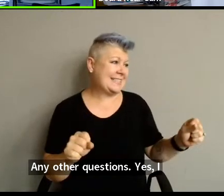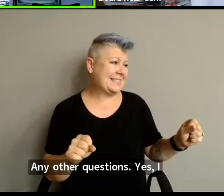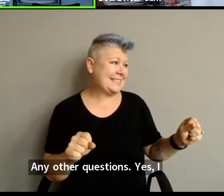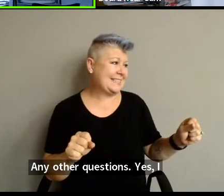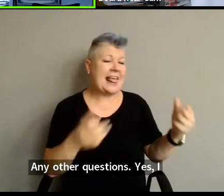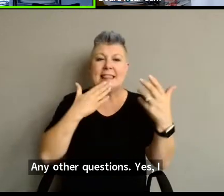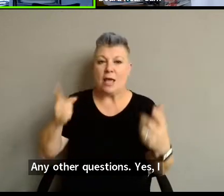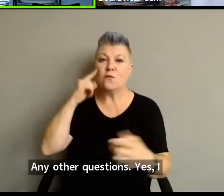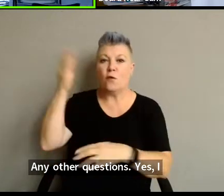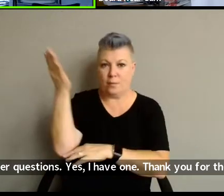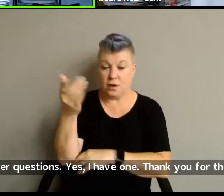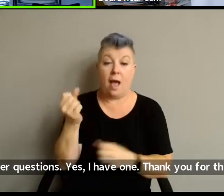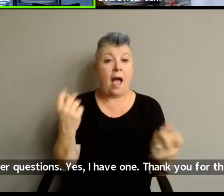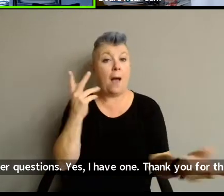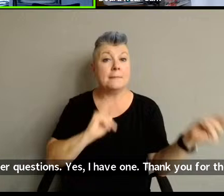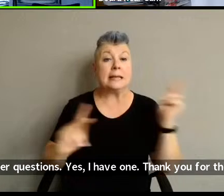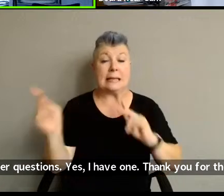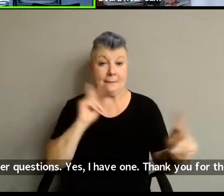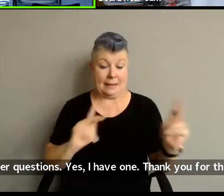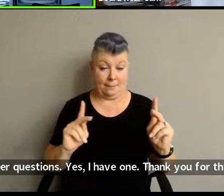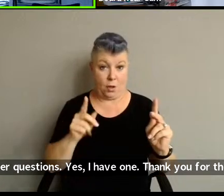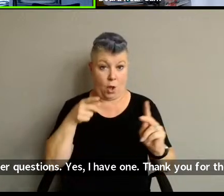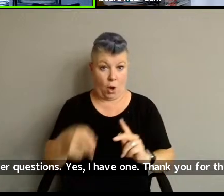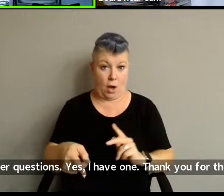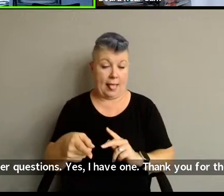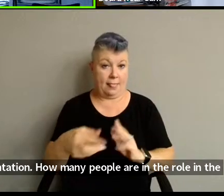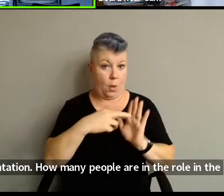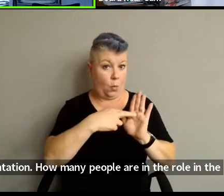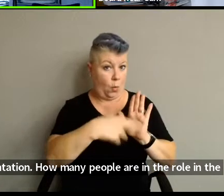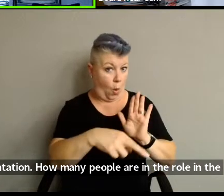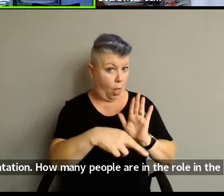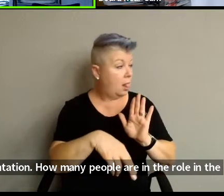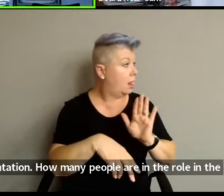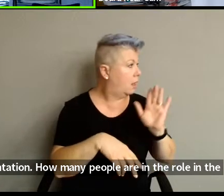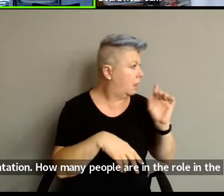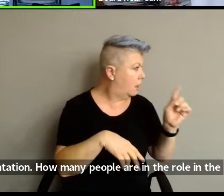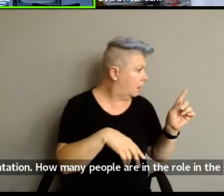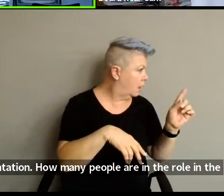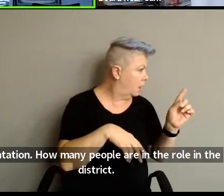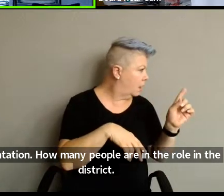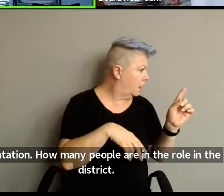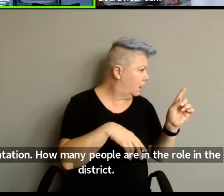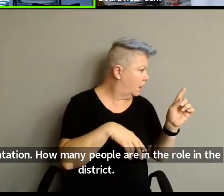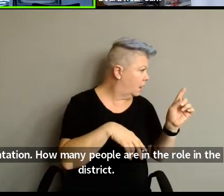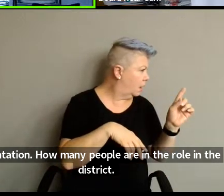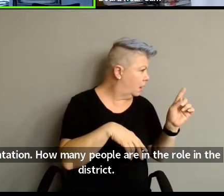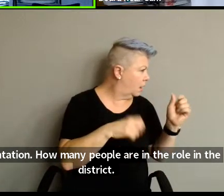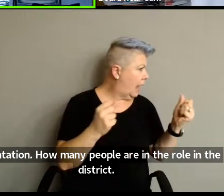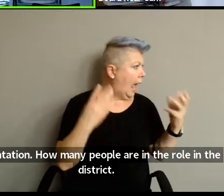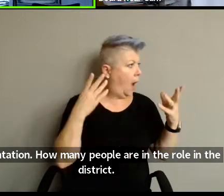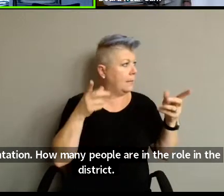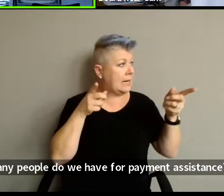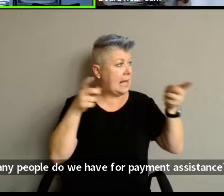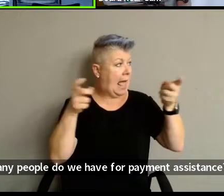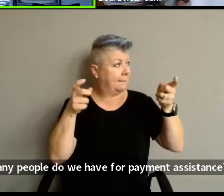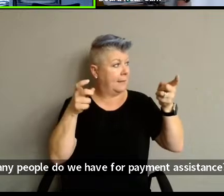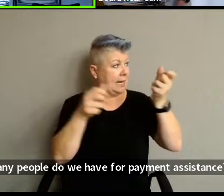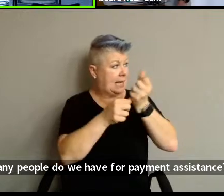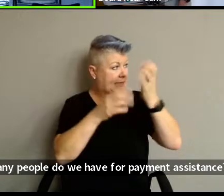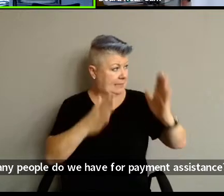How many people are in the role in the district? How many people do we have for How many admin assistants? I'm sorry? How many admin assistants do we have?